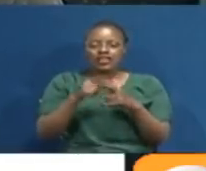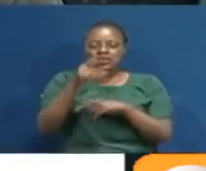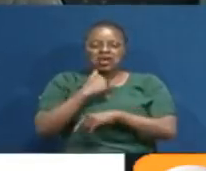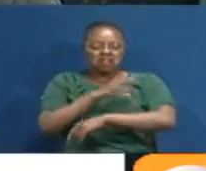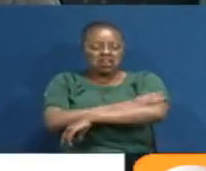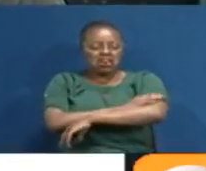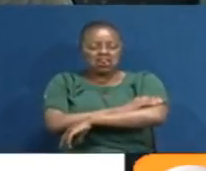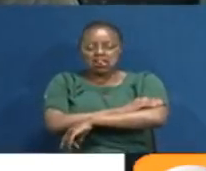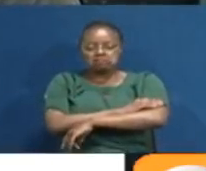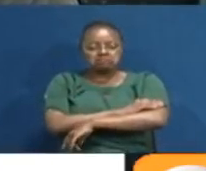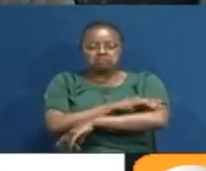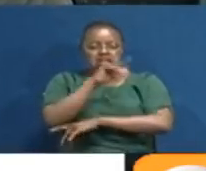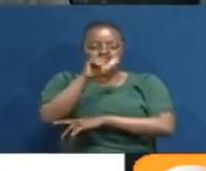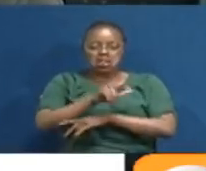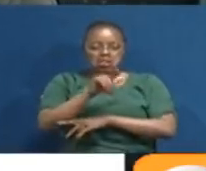blood pressure are much lower.